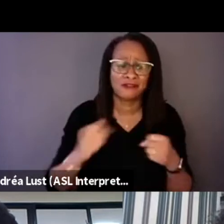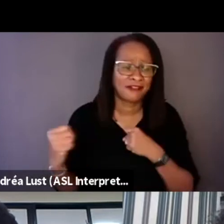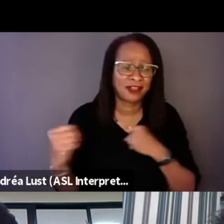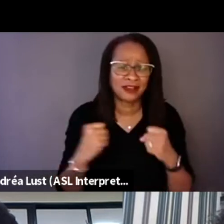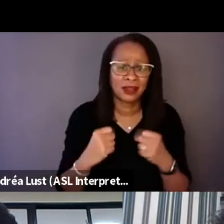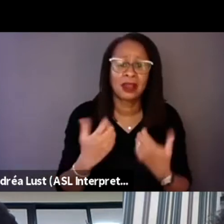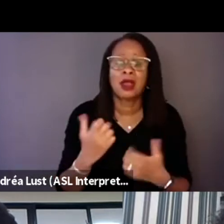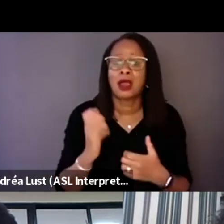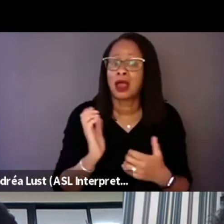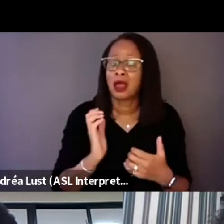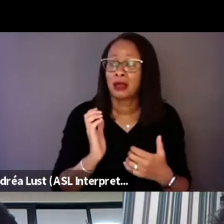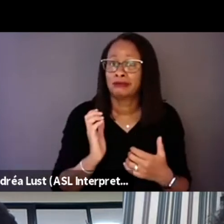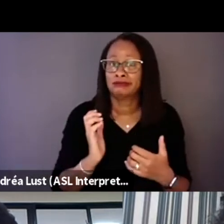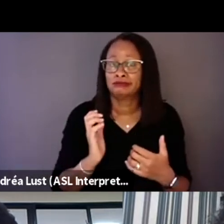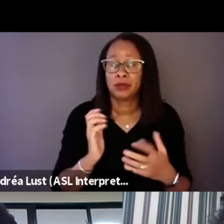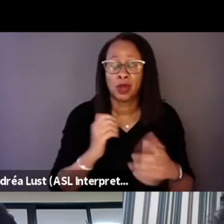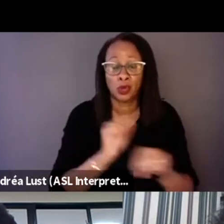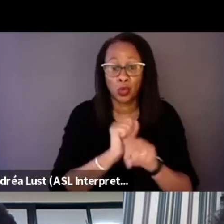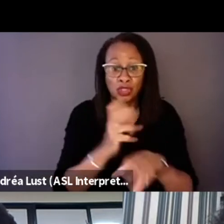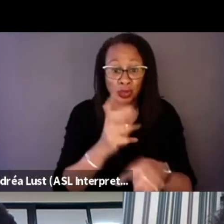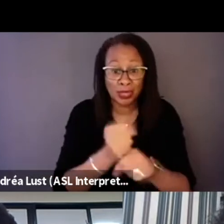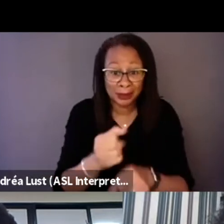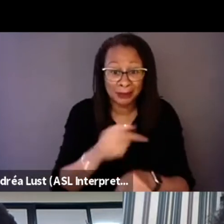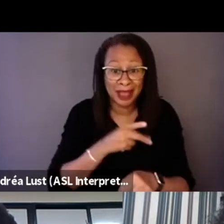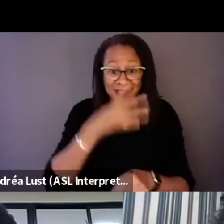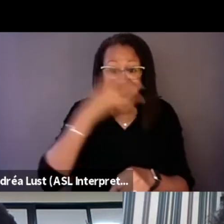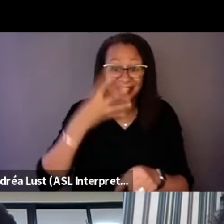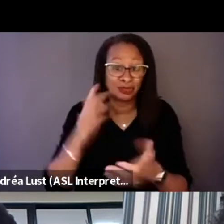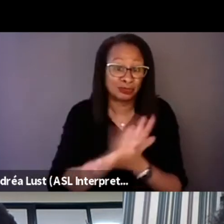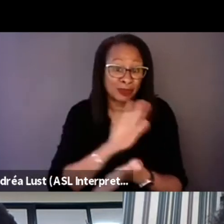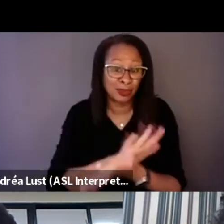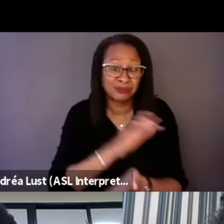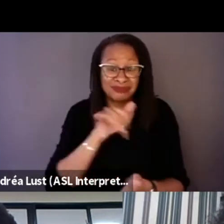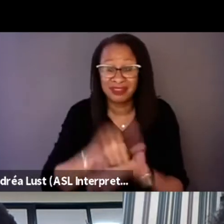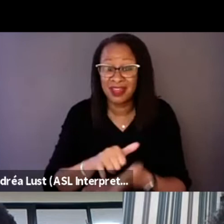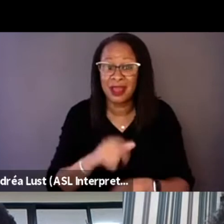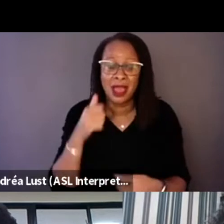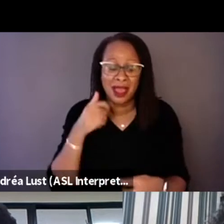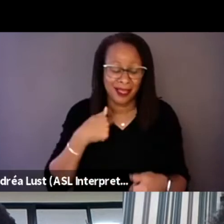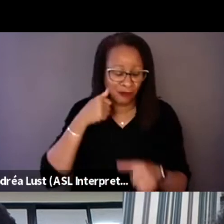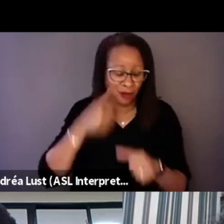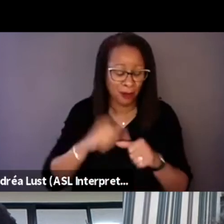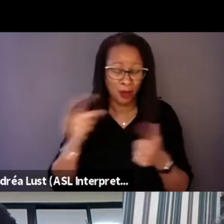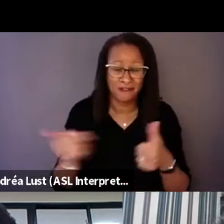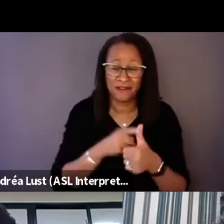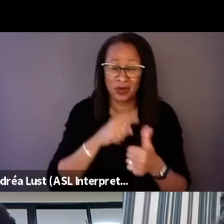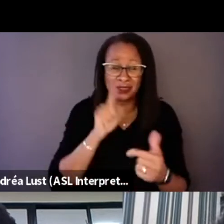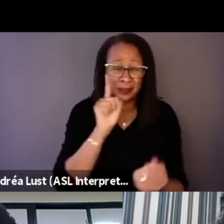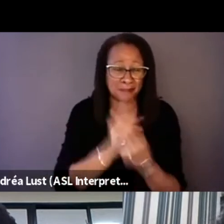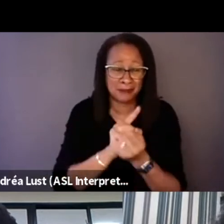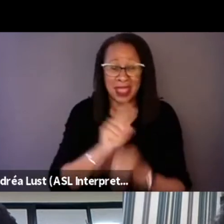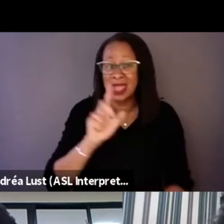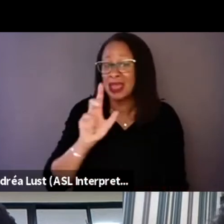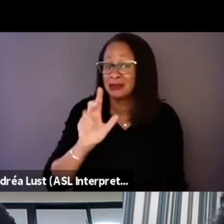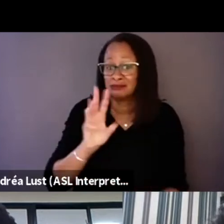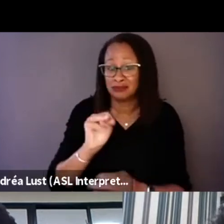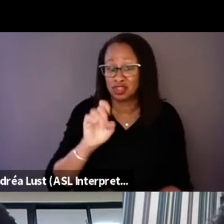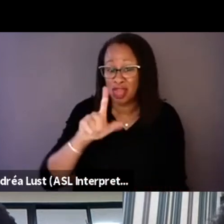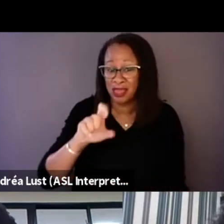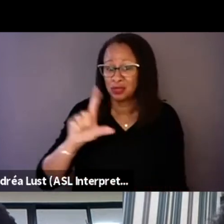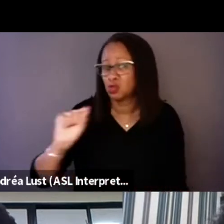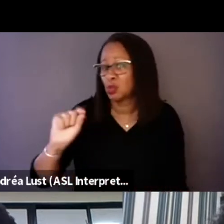work towards getting our nationality back. Now, I remember when I first met Michèle back in 2014, we